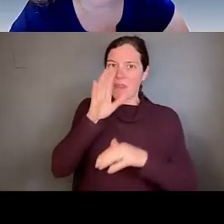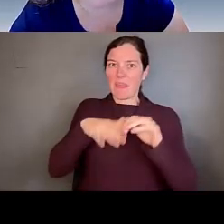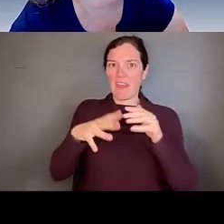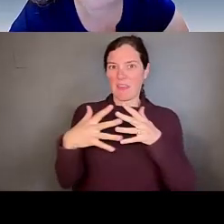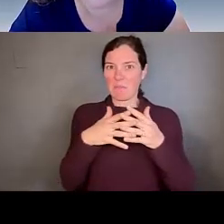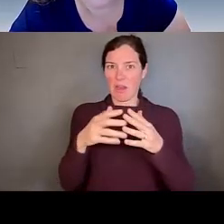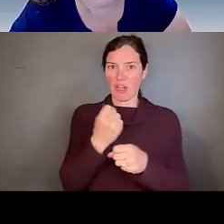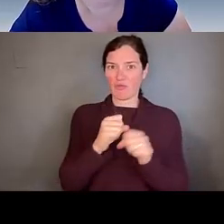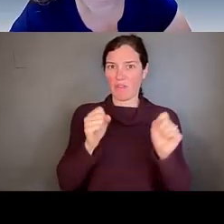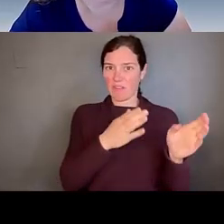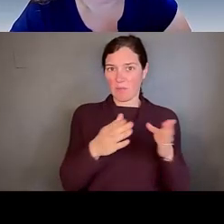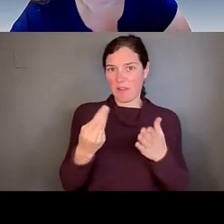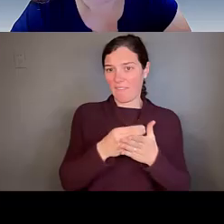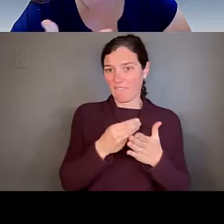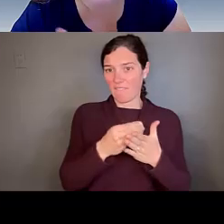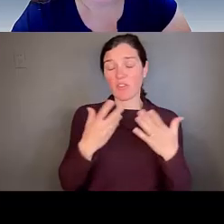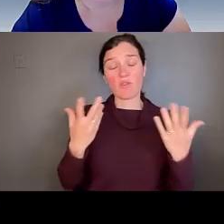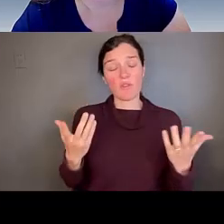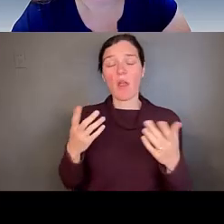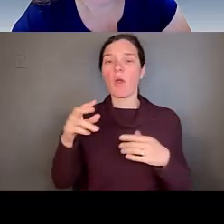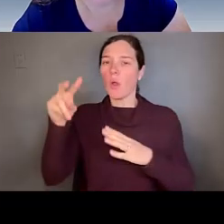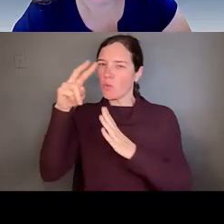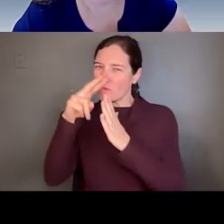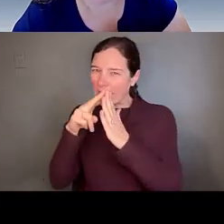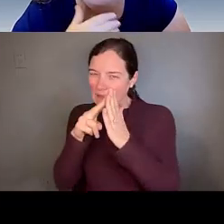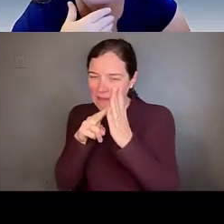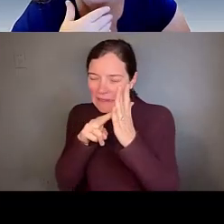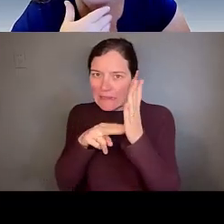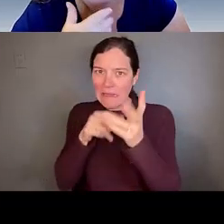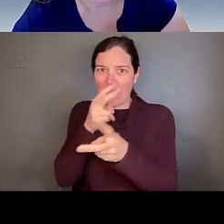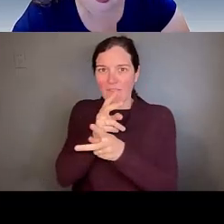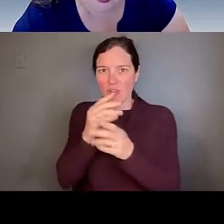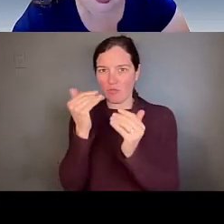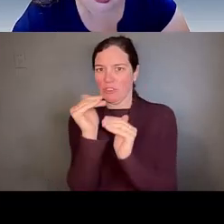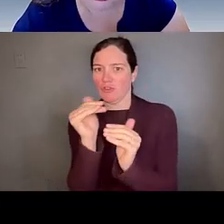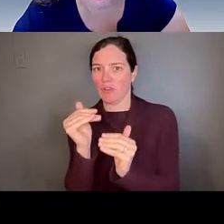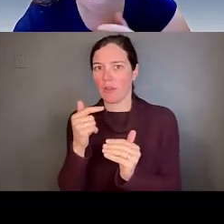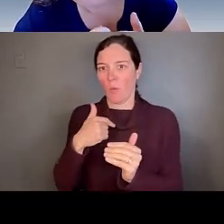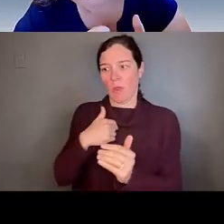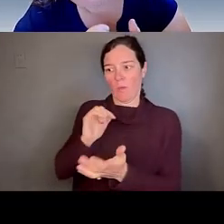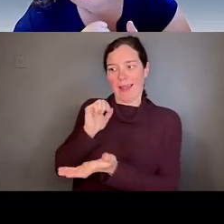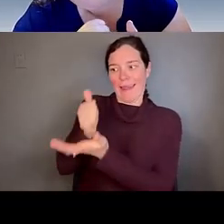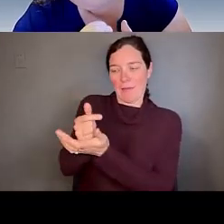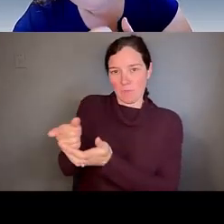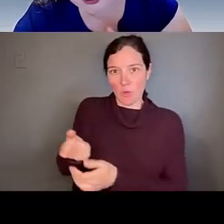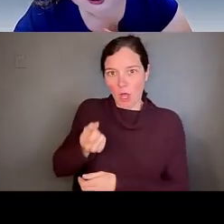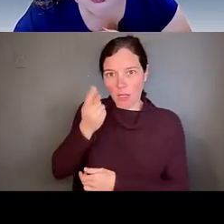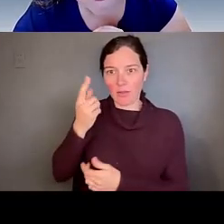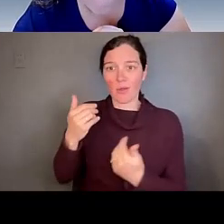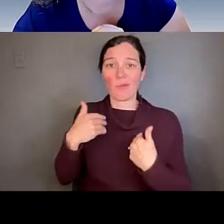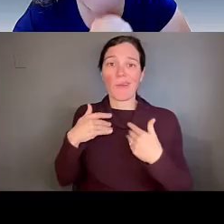Rescue Plan funds. So read about what the restrictions are. We're going to help you understand. We're going to have